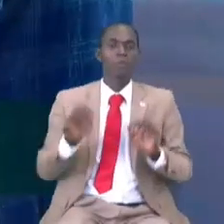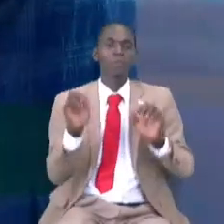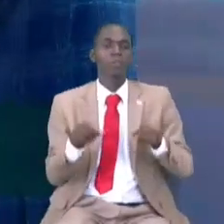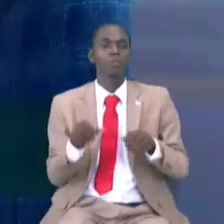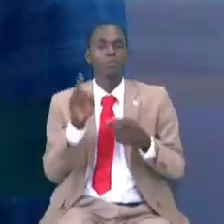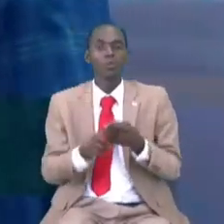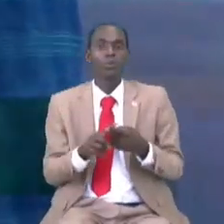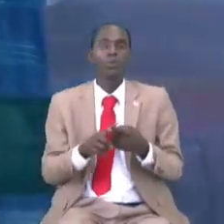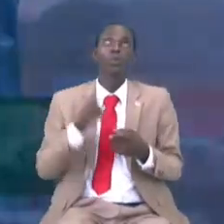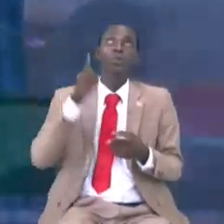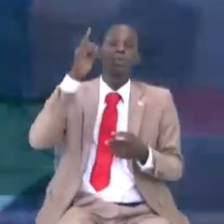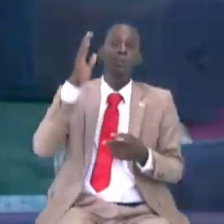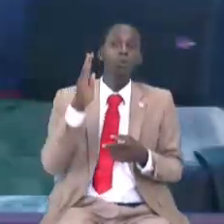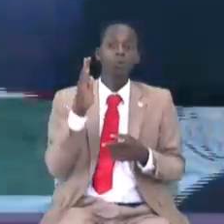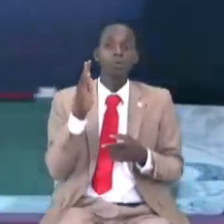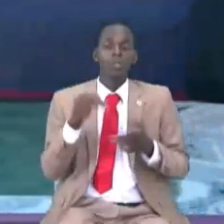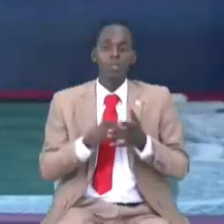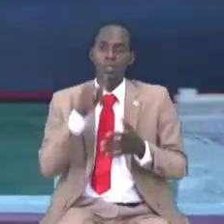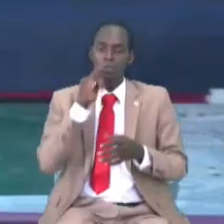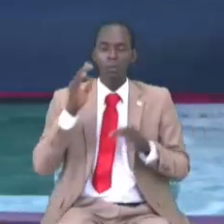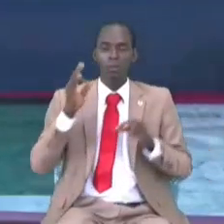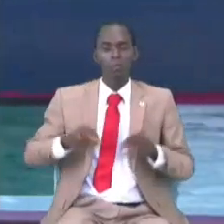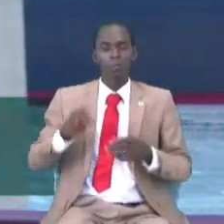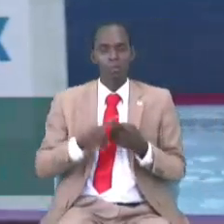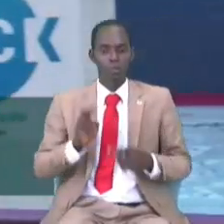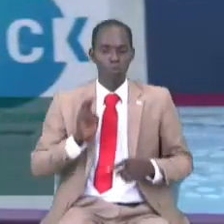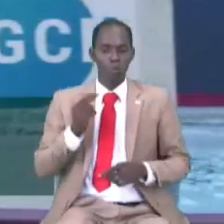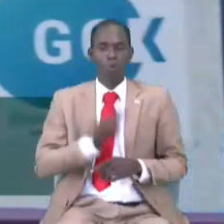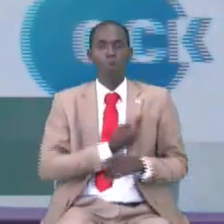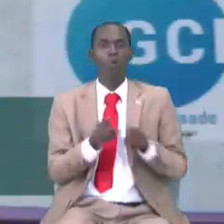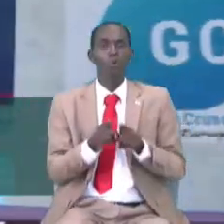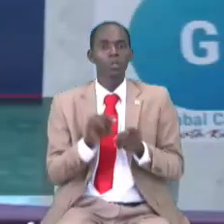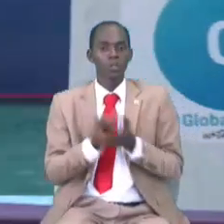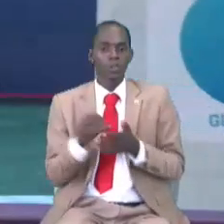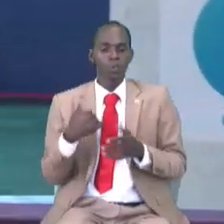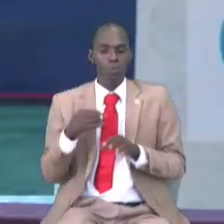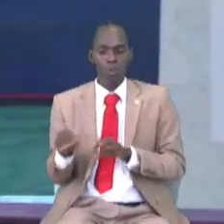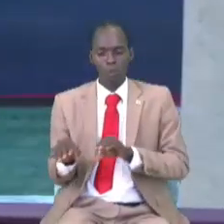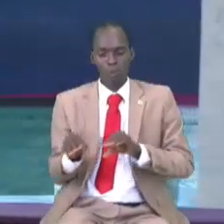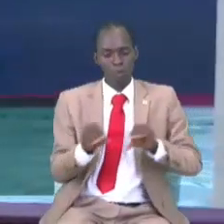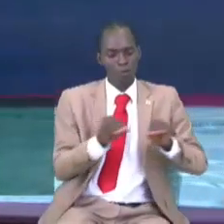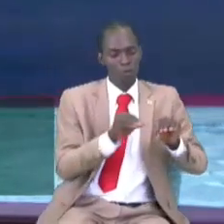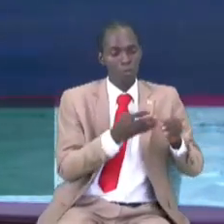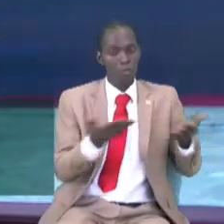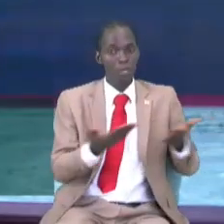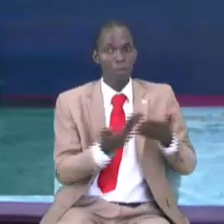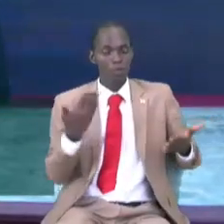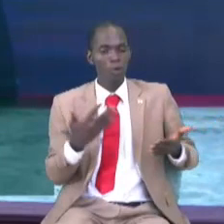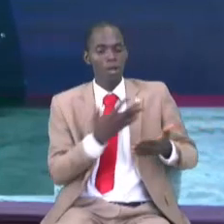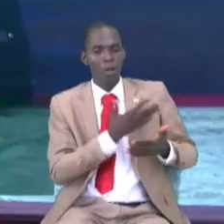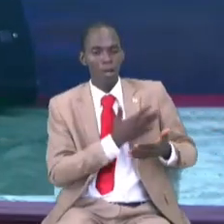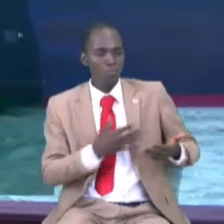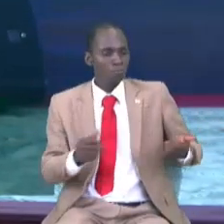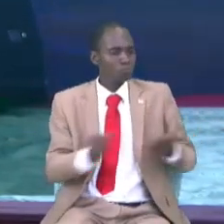we're going this way before, we're wrecking and ruining our lives. And our self-esteem